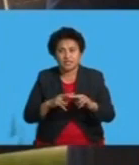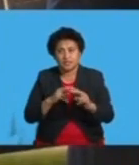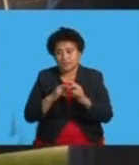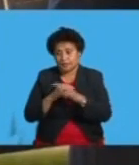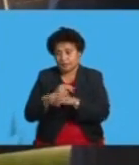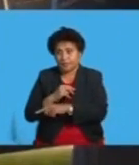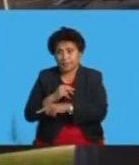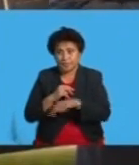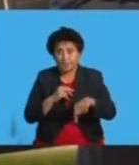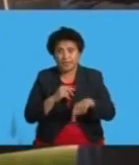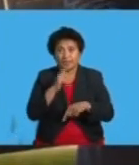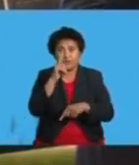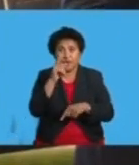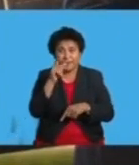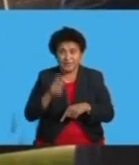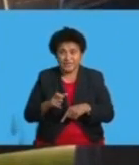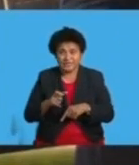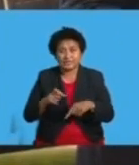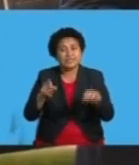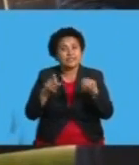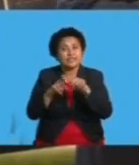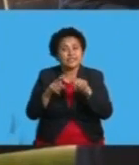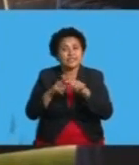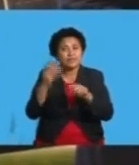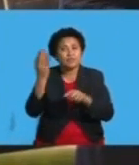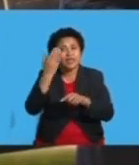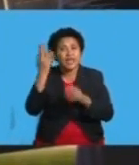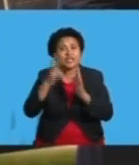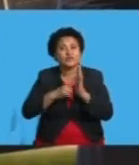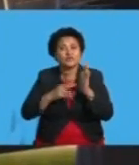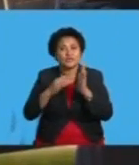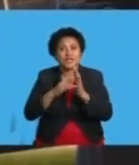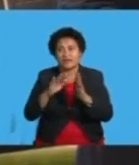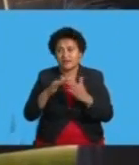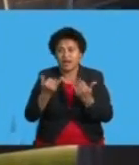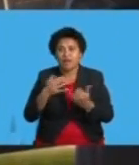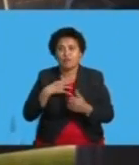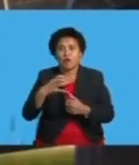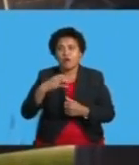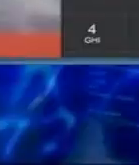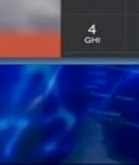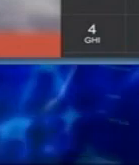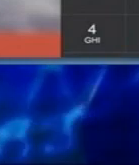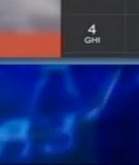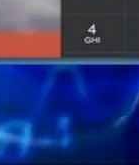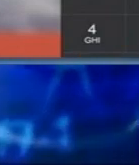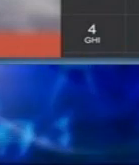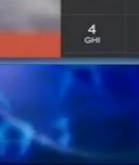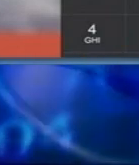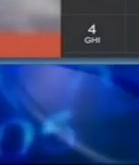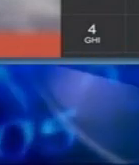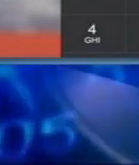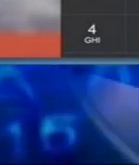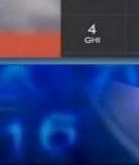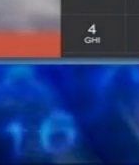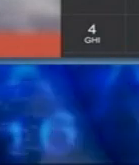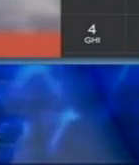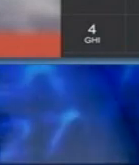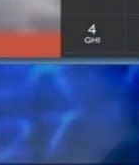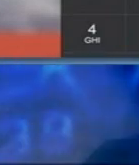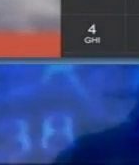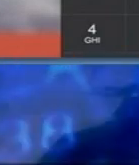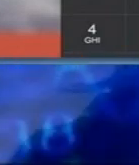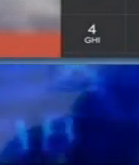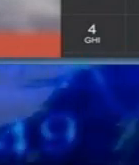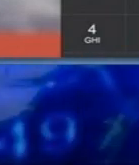of Tourism Fiji, Air New Zealand has actually increased its frequency of flights from Christchurch. Now, Westpac Bank customers